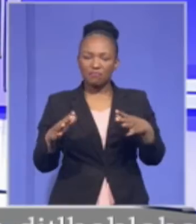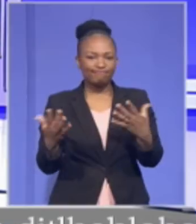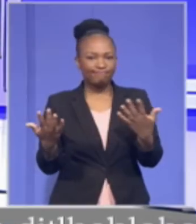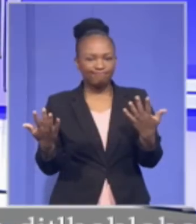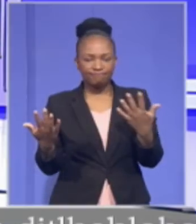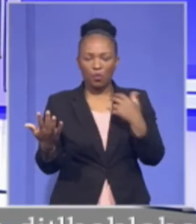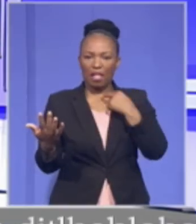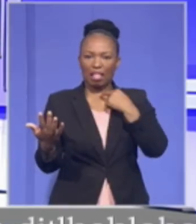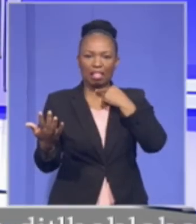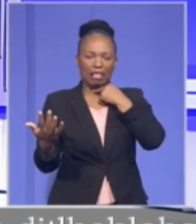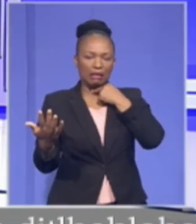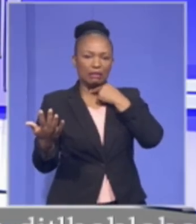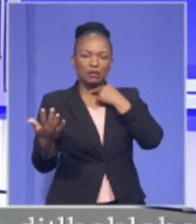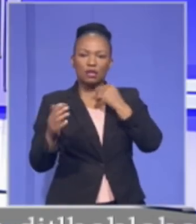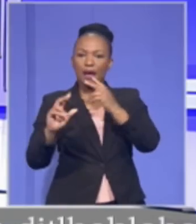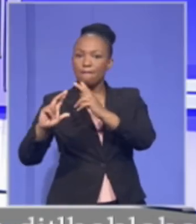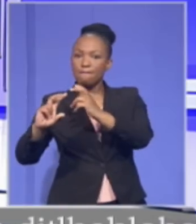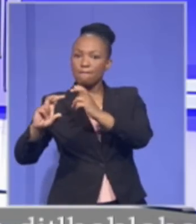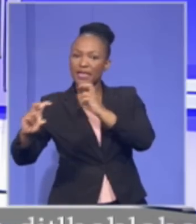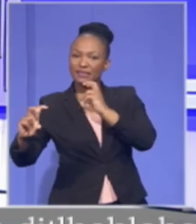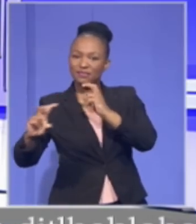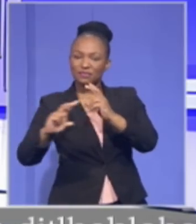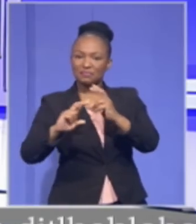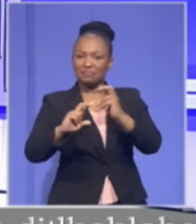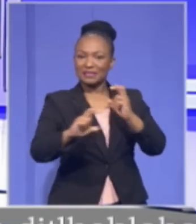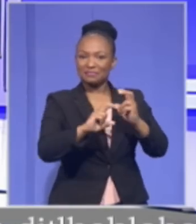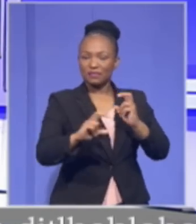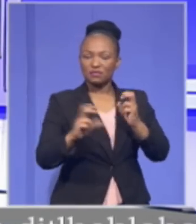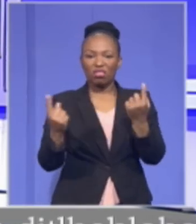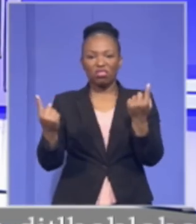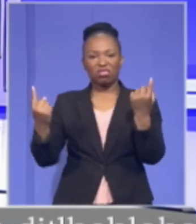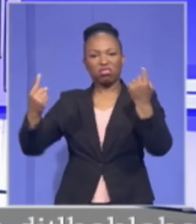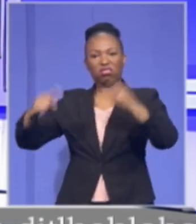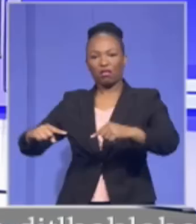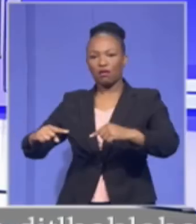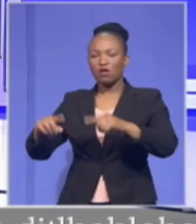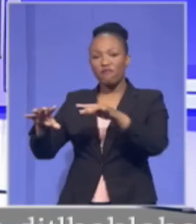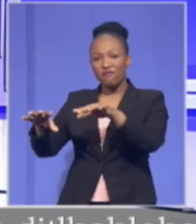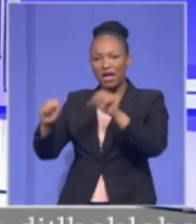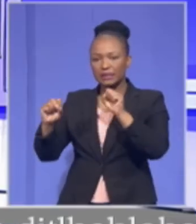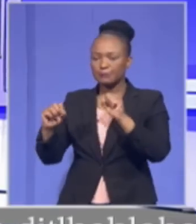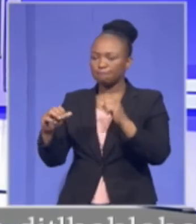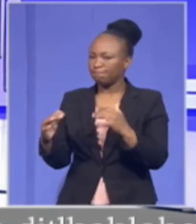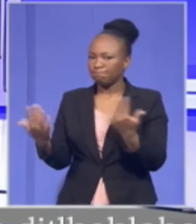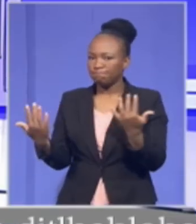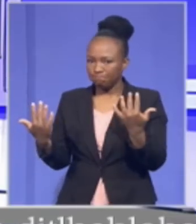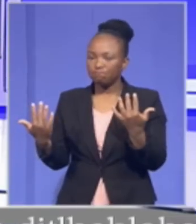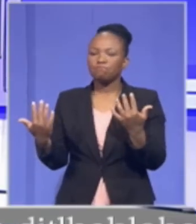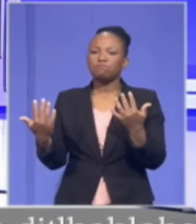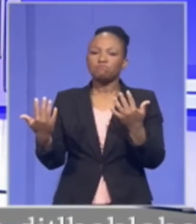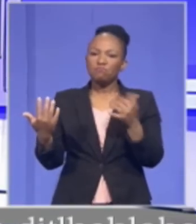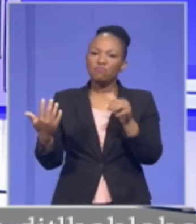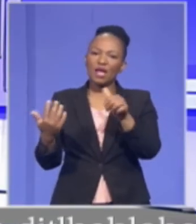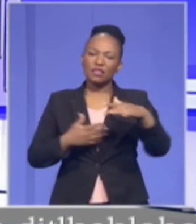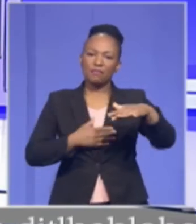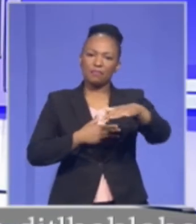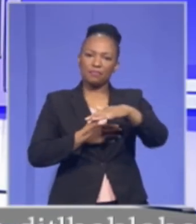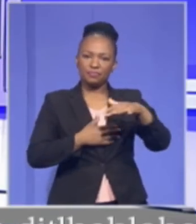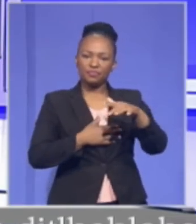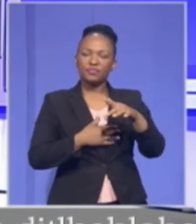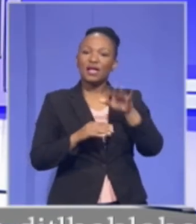šaretšwe ka ge dipese tšeo ba di rwalago barutwana di paletše ke go iponagatša mafelong ao di ba tšeago gona. Ka dikarolong tše dingwe